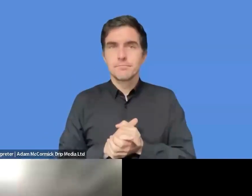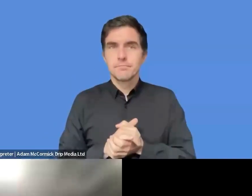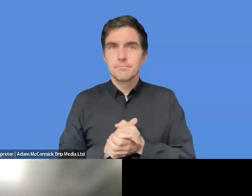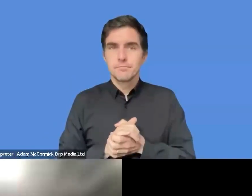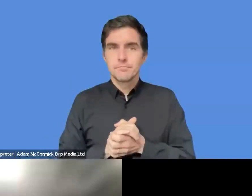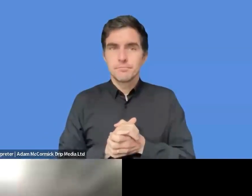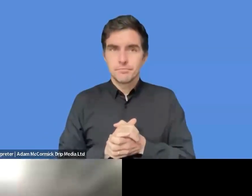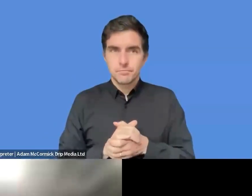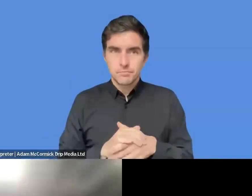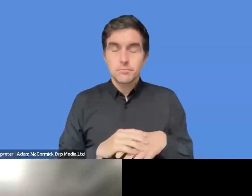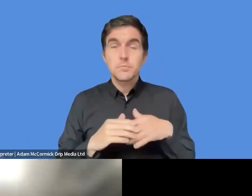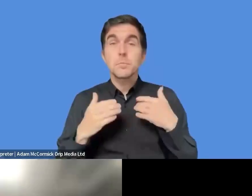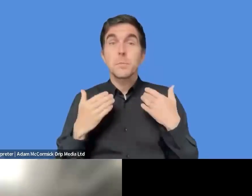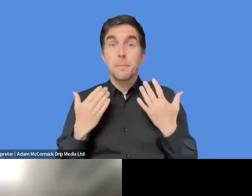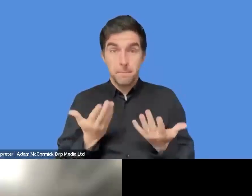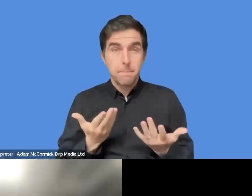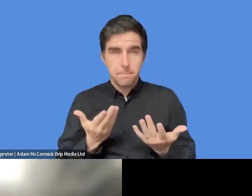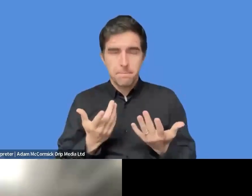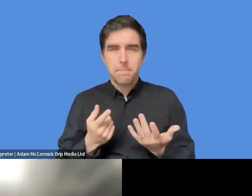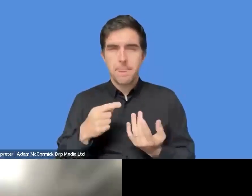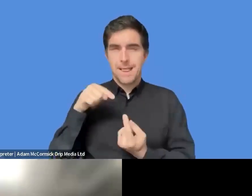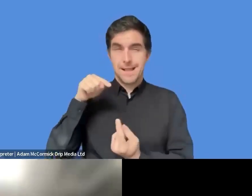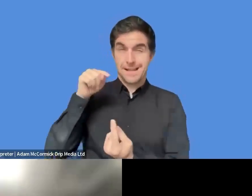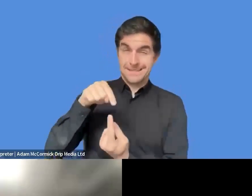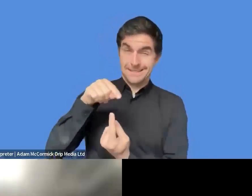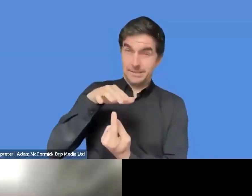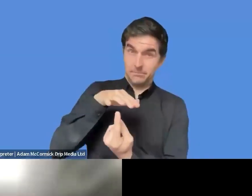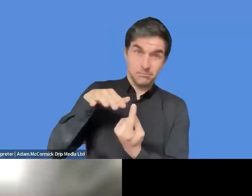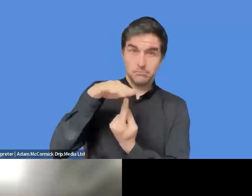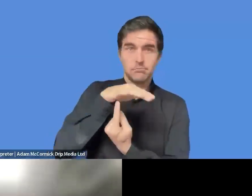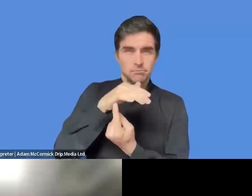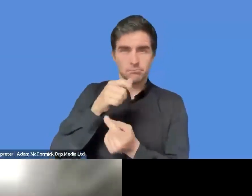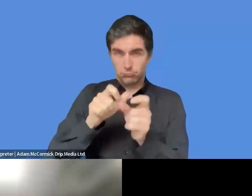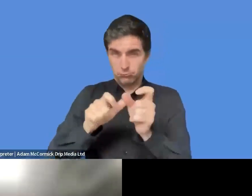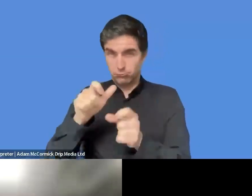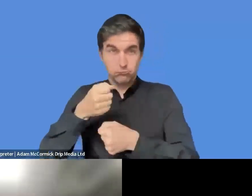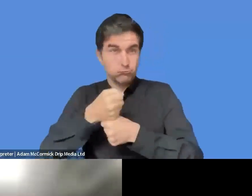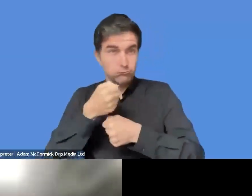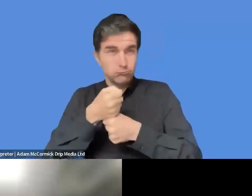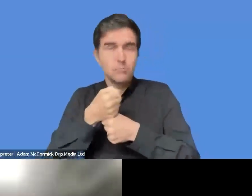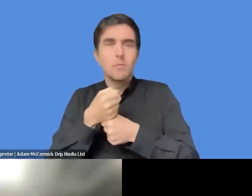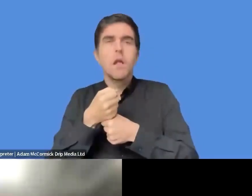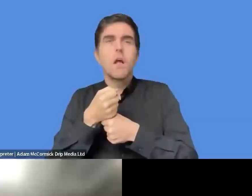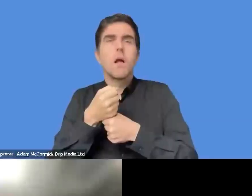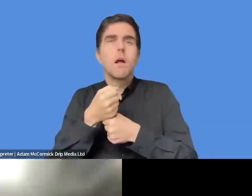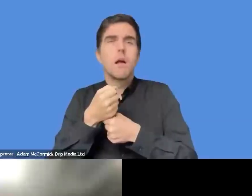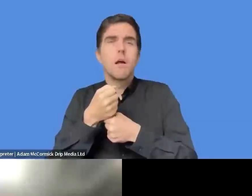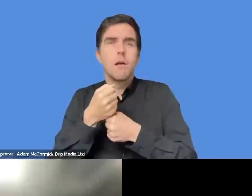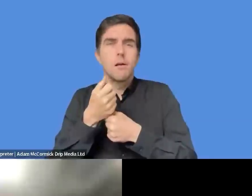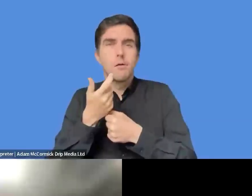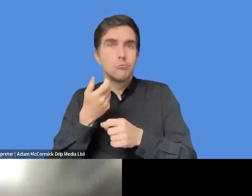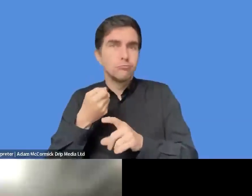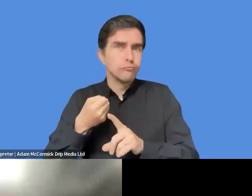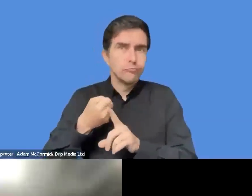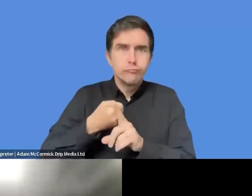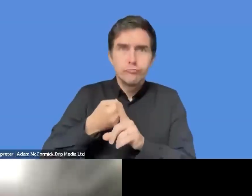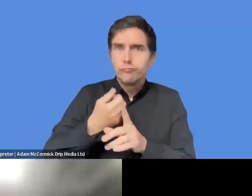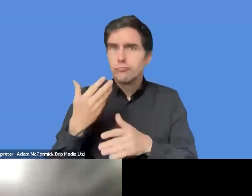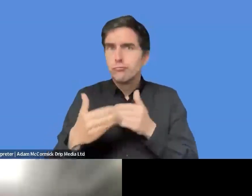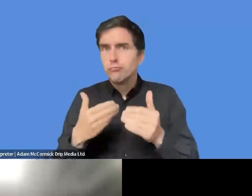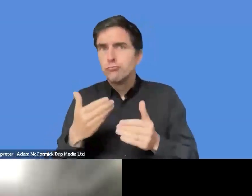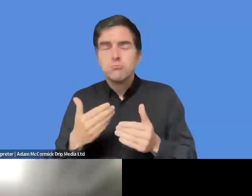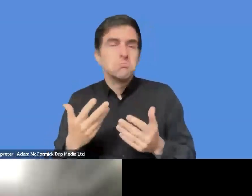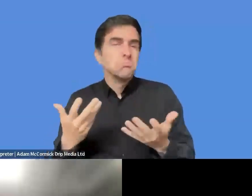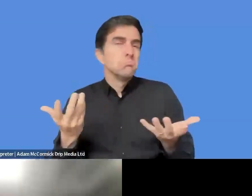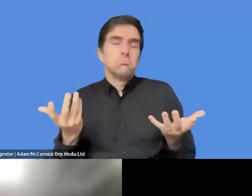on advocacy. There are some times when we cannot say something direct, for example, is social protection